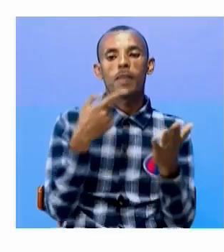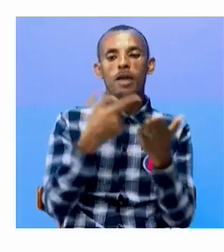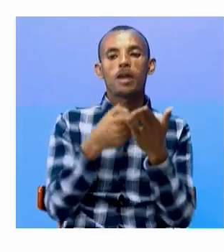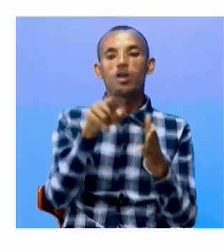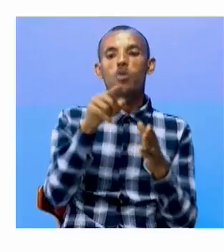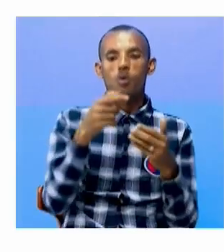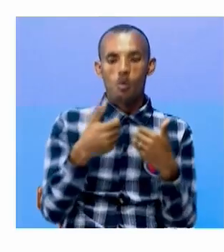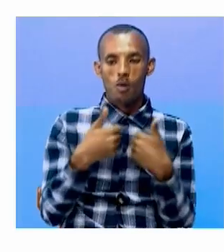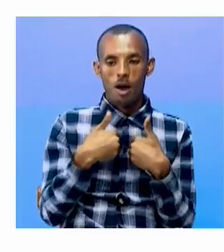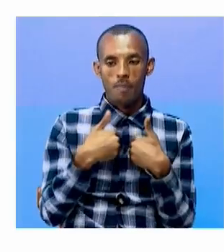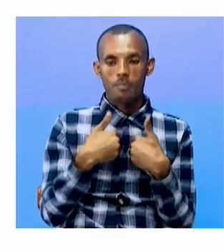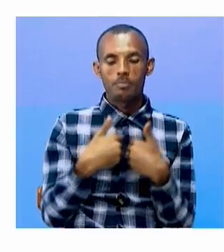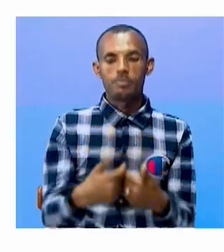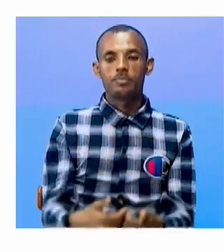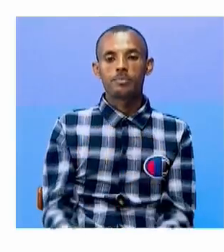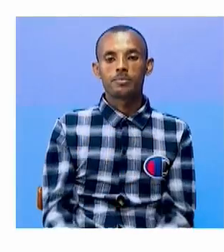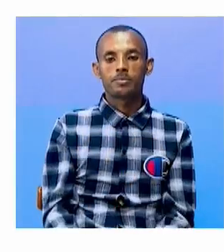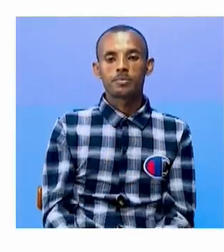have